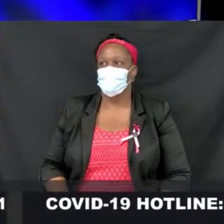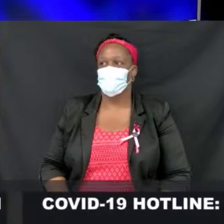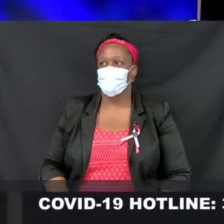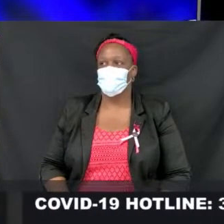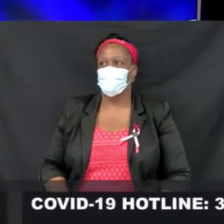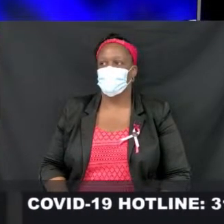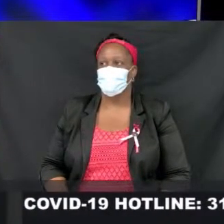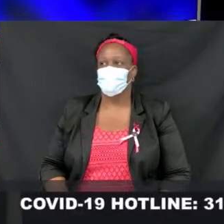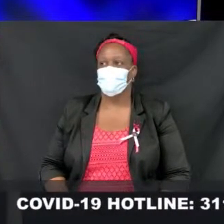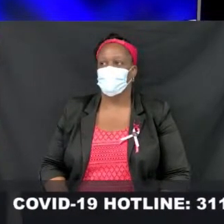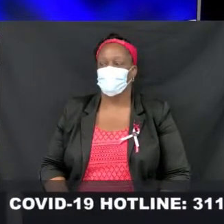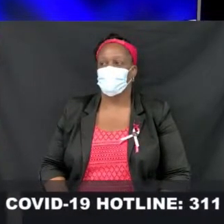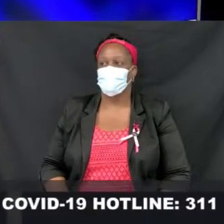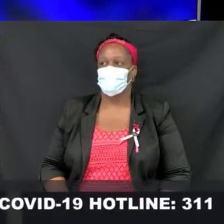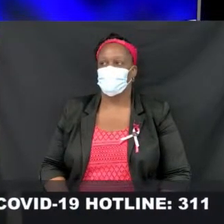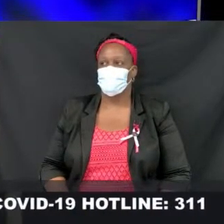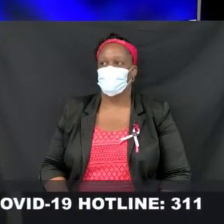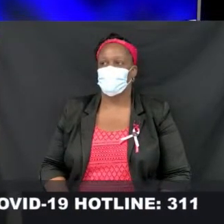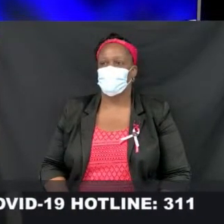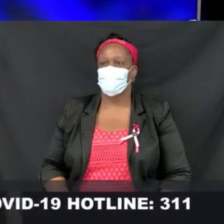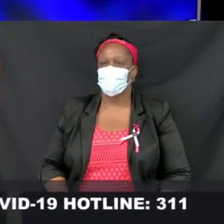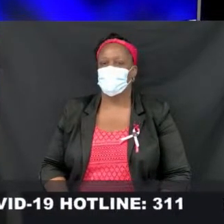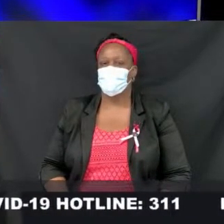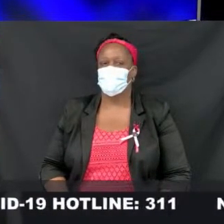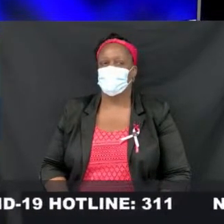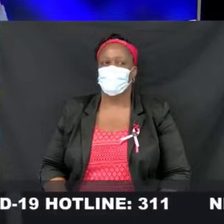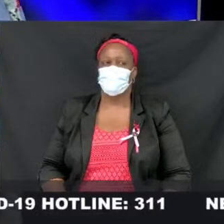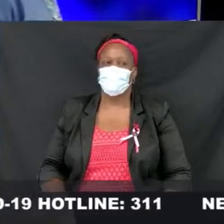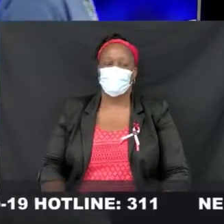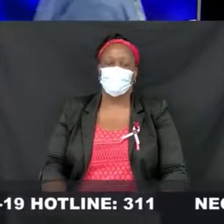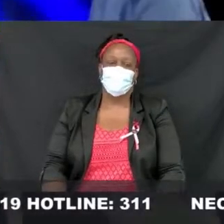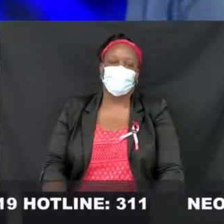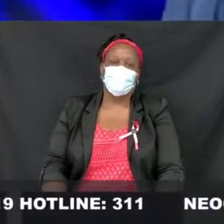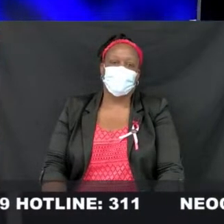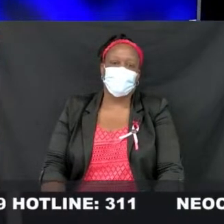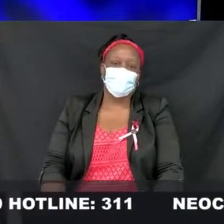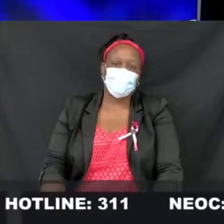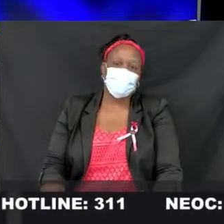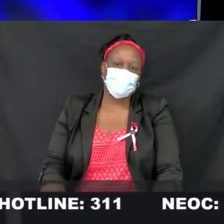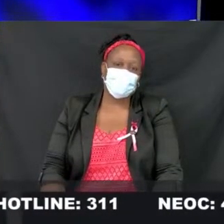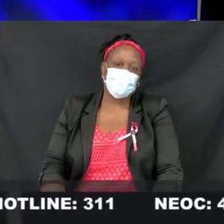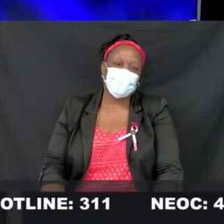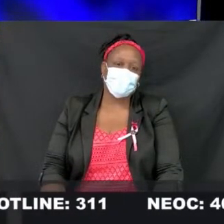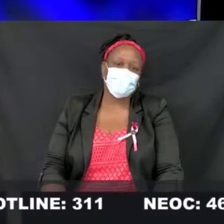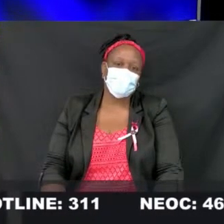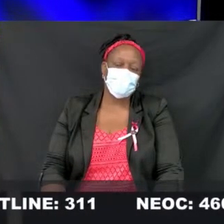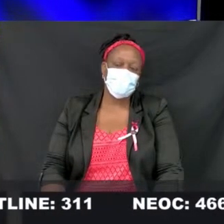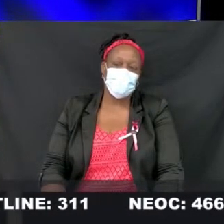mandating vaccines of late.